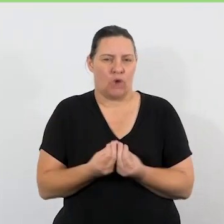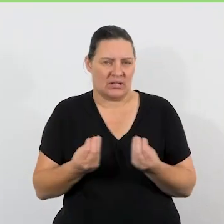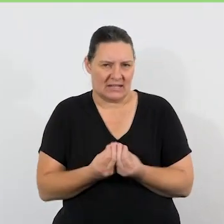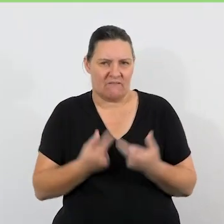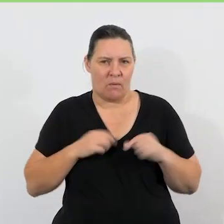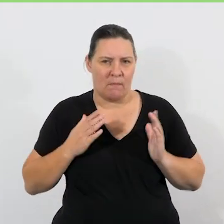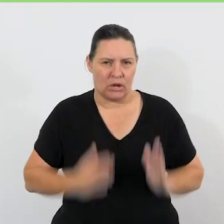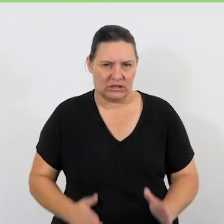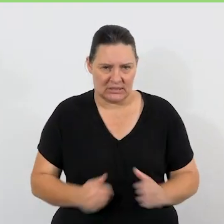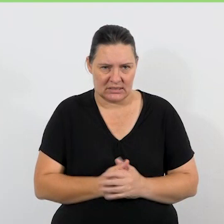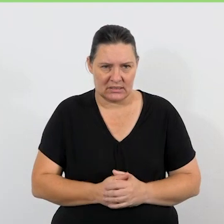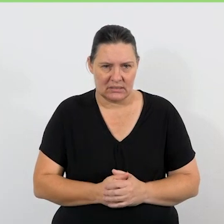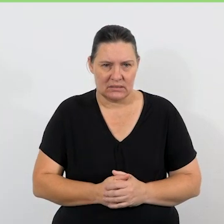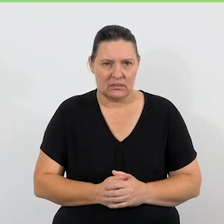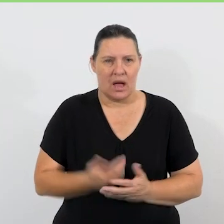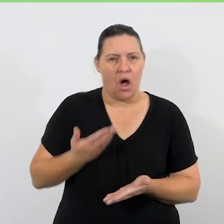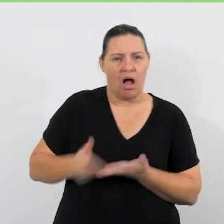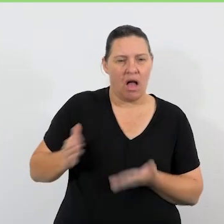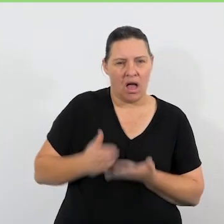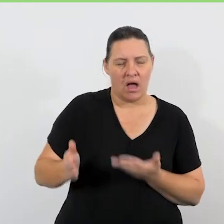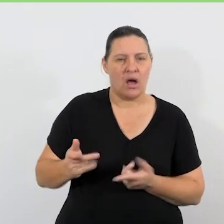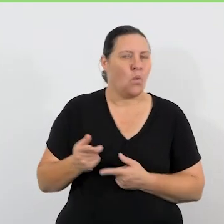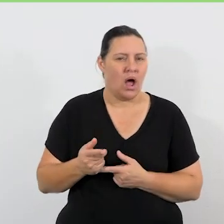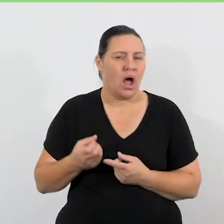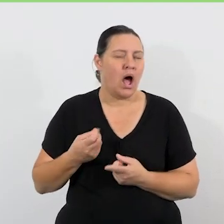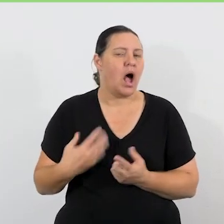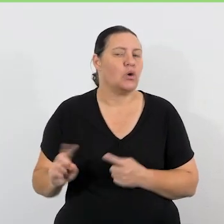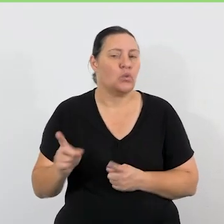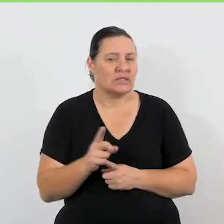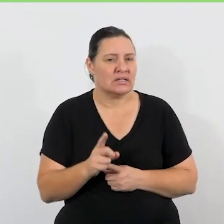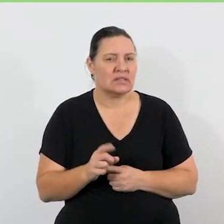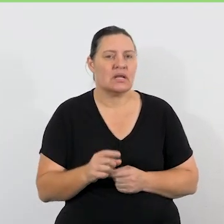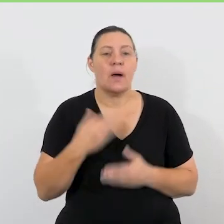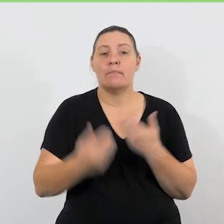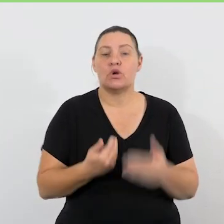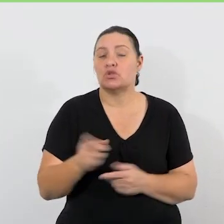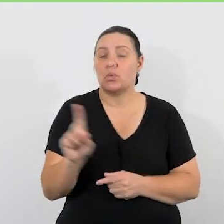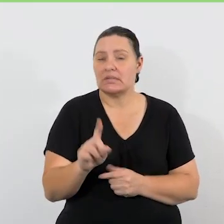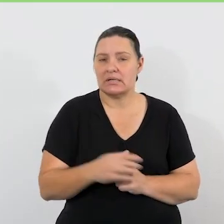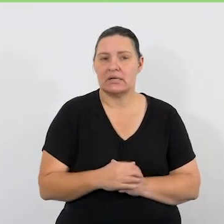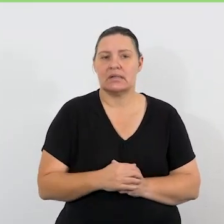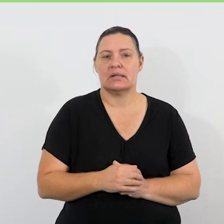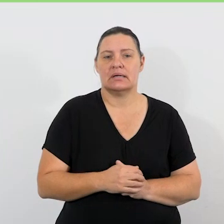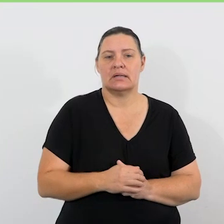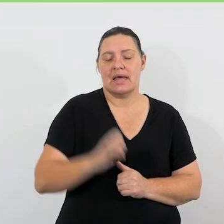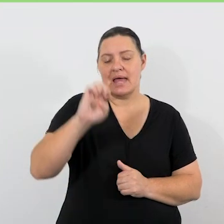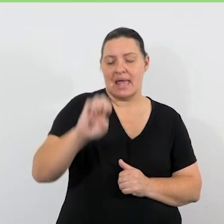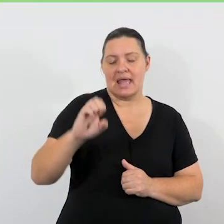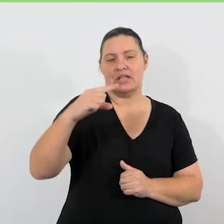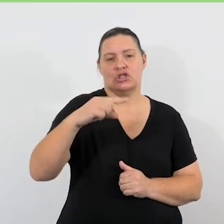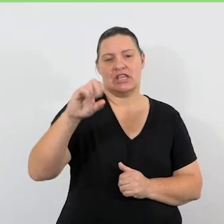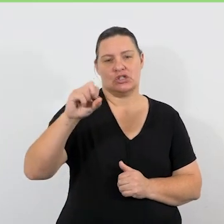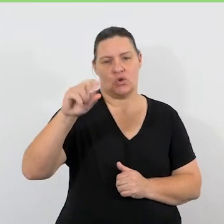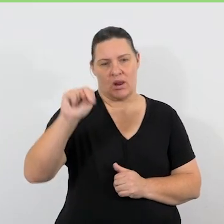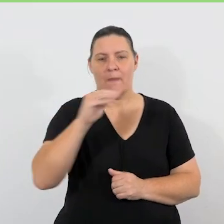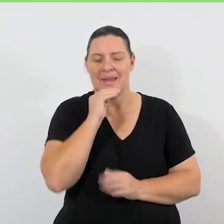products from the body. When you pass out undigested waste products, we say that process is called